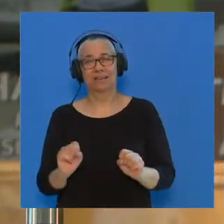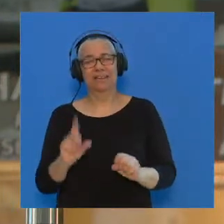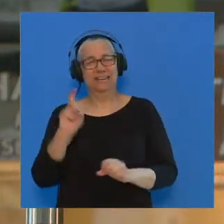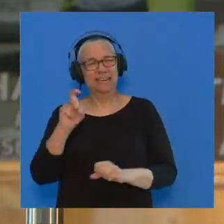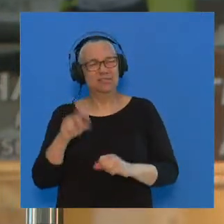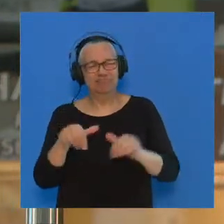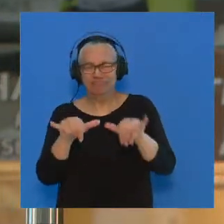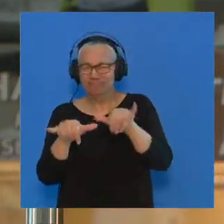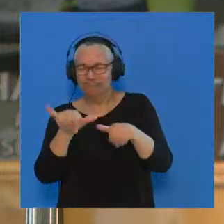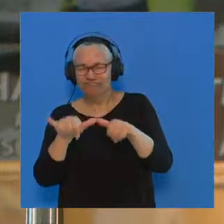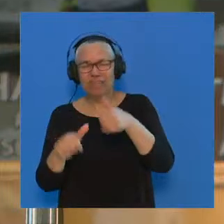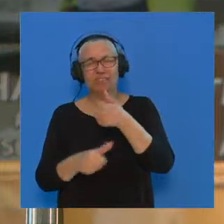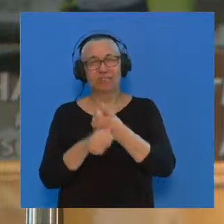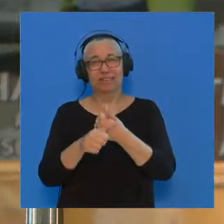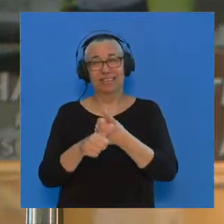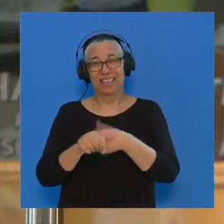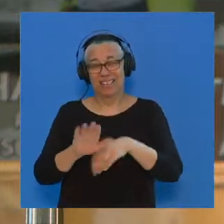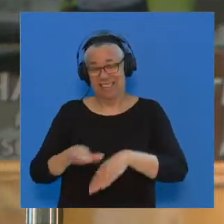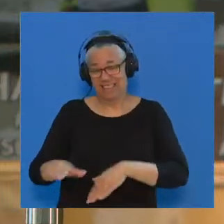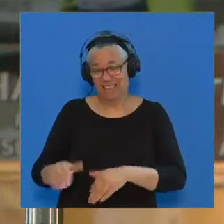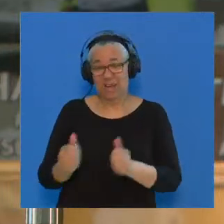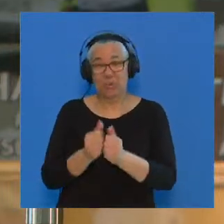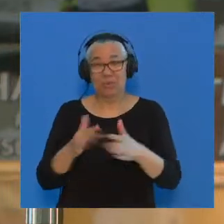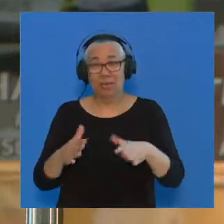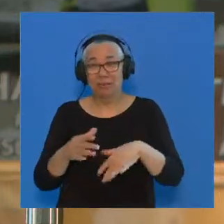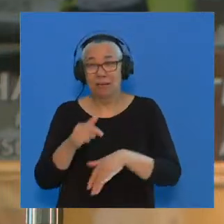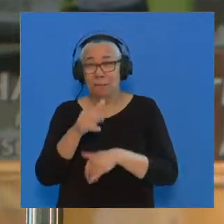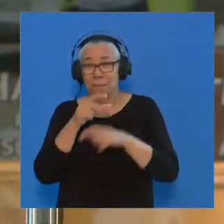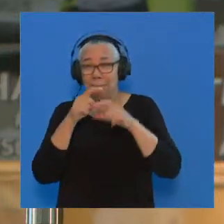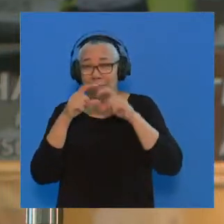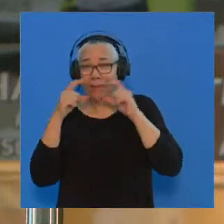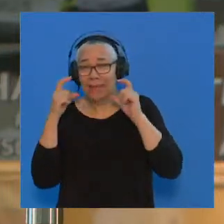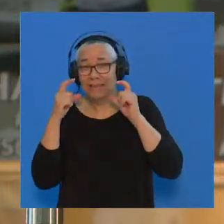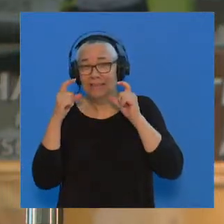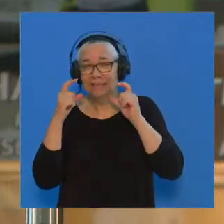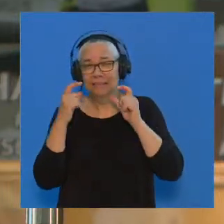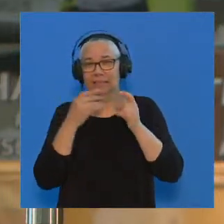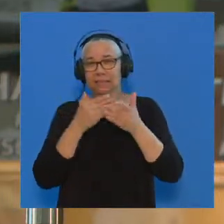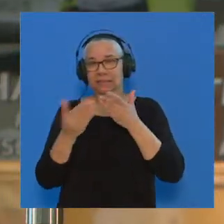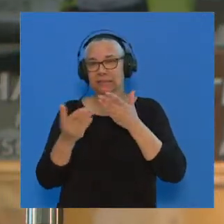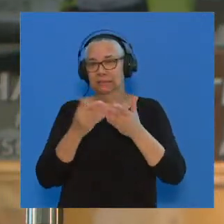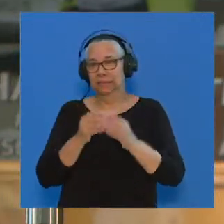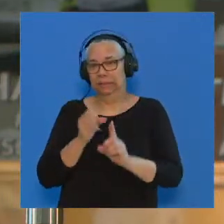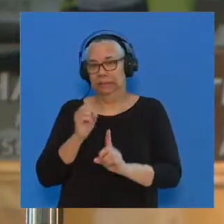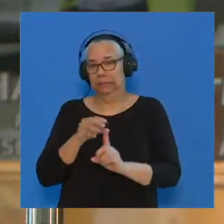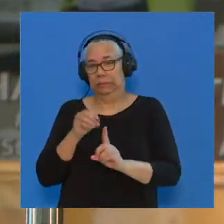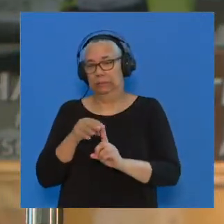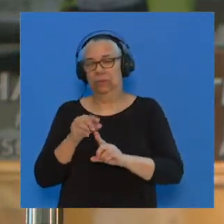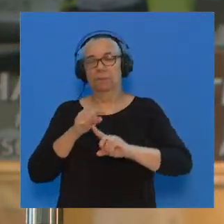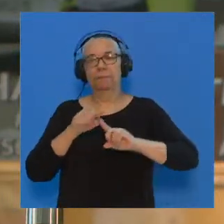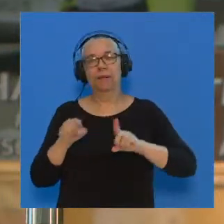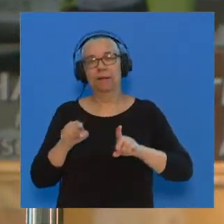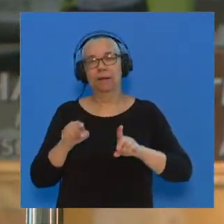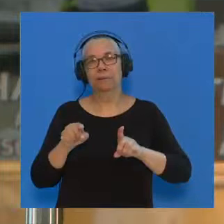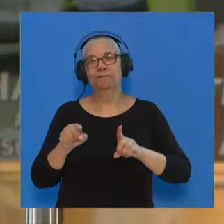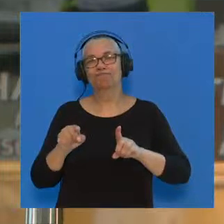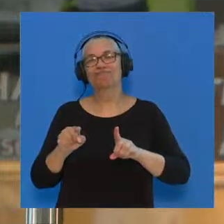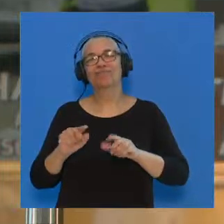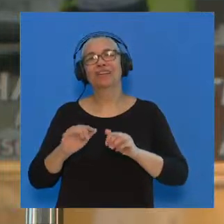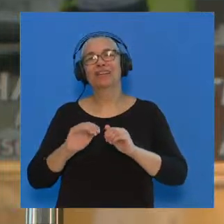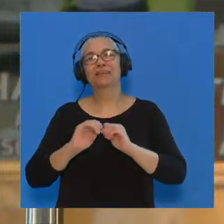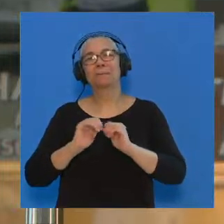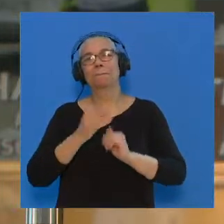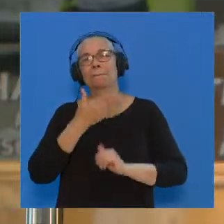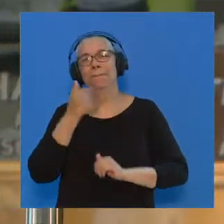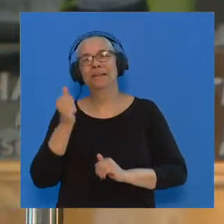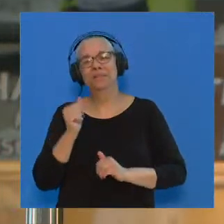obviously, a child, like you say, that's not wearing a mask may be exposed. However, the best way to try to minimize that risk and minimize